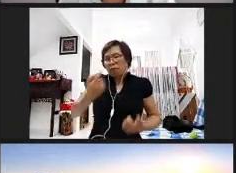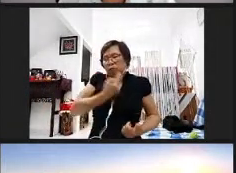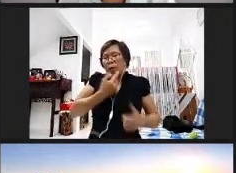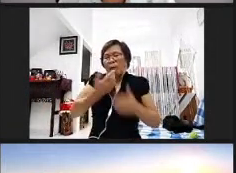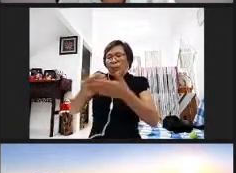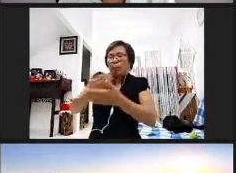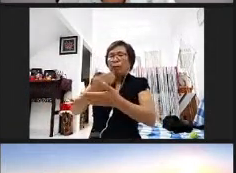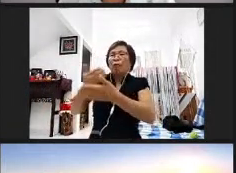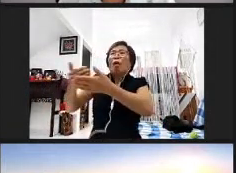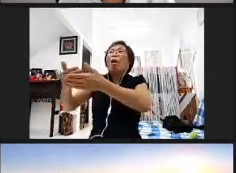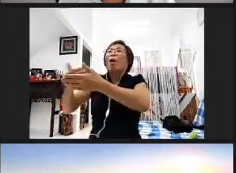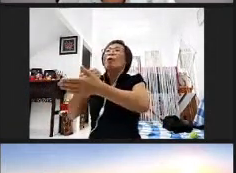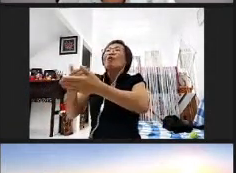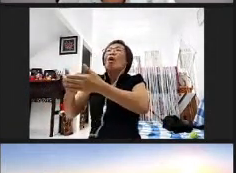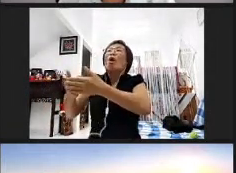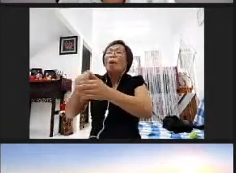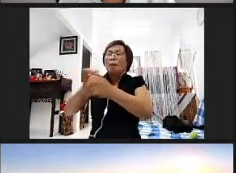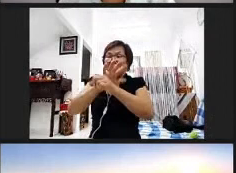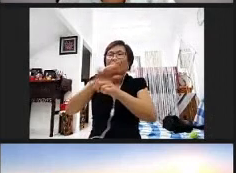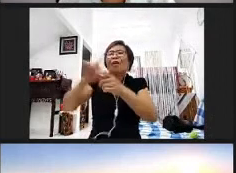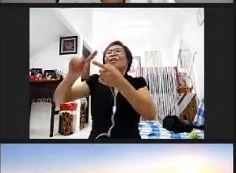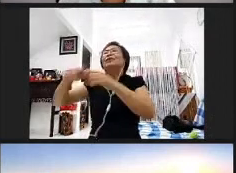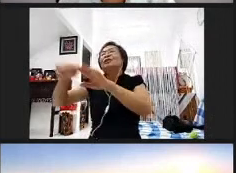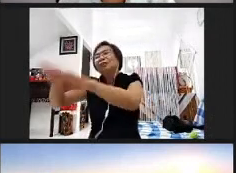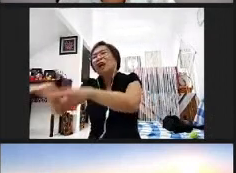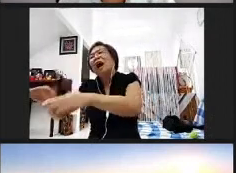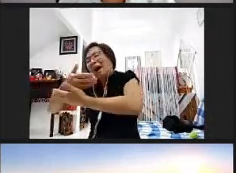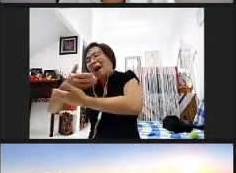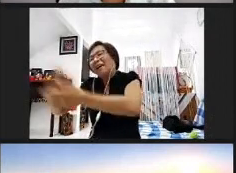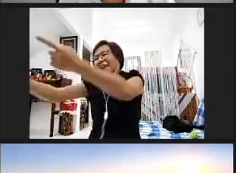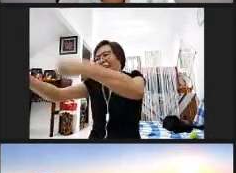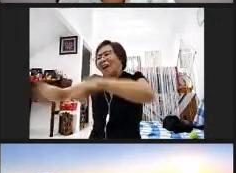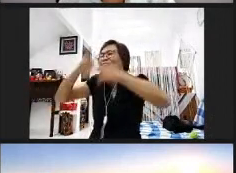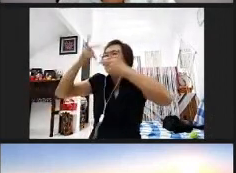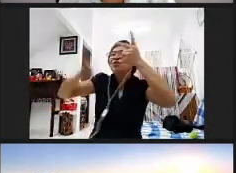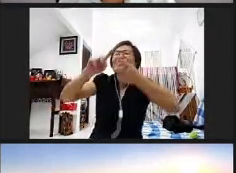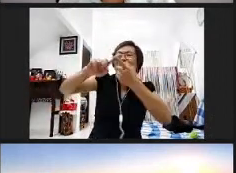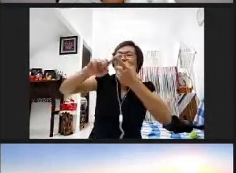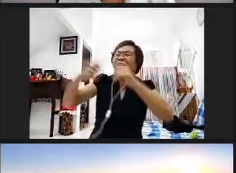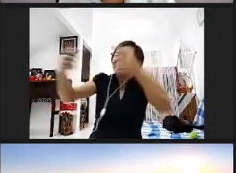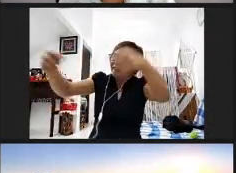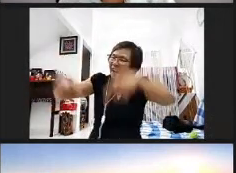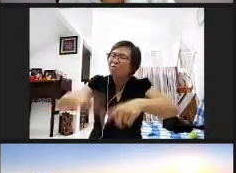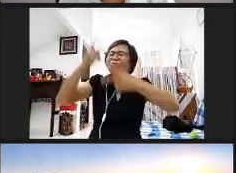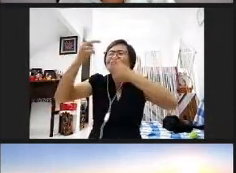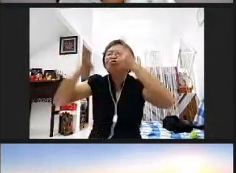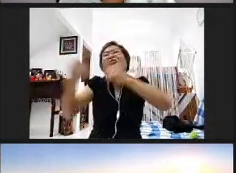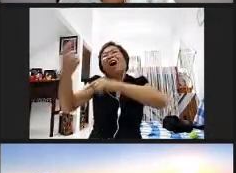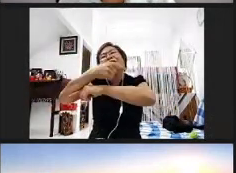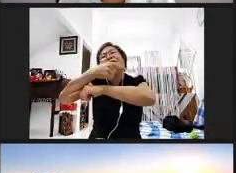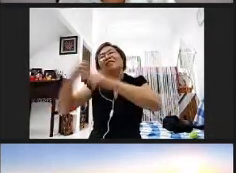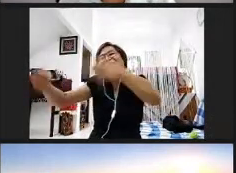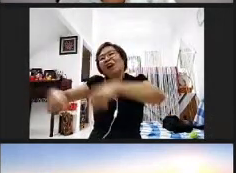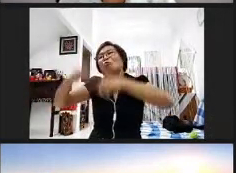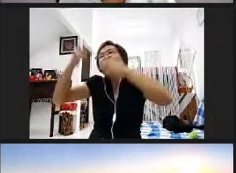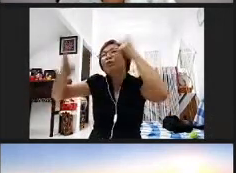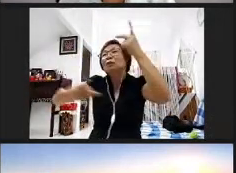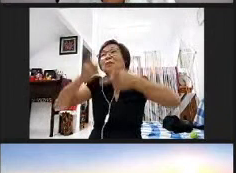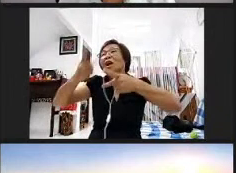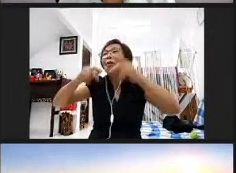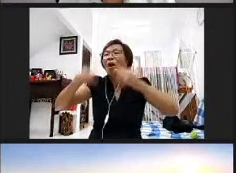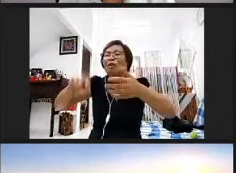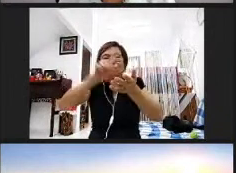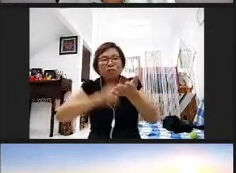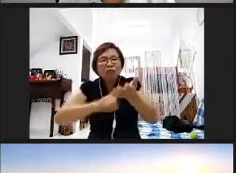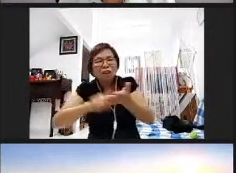visits from their children or friends on a daily basis or every few days, so that they will be checking